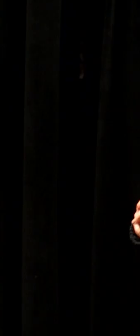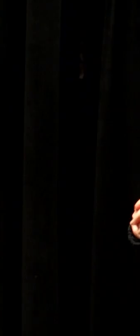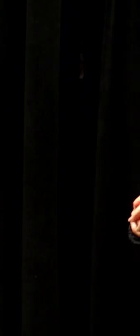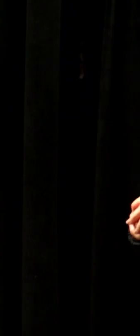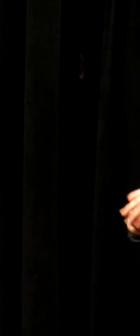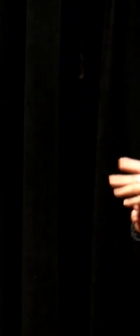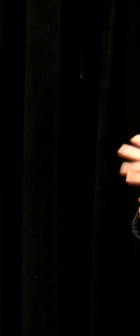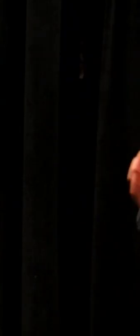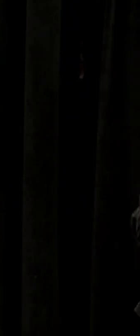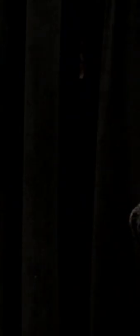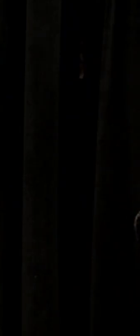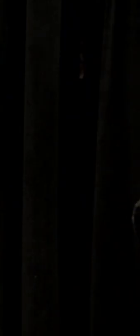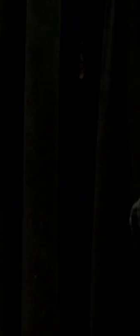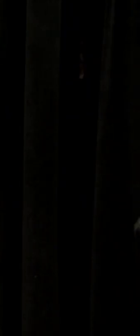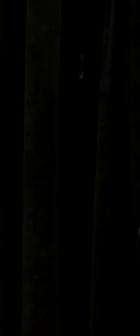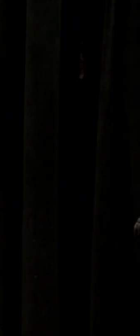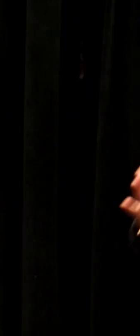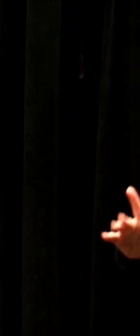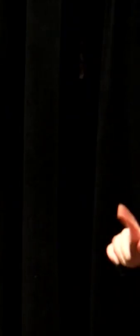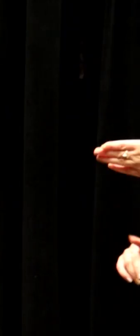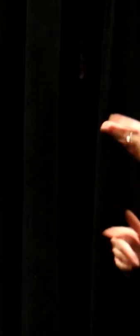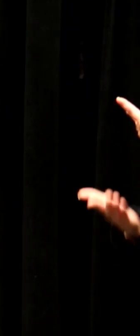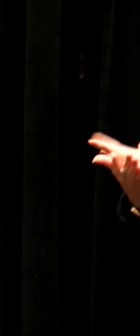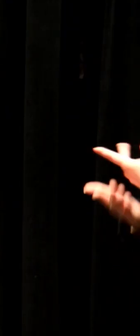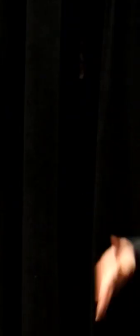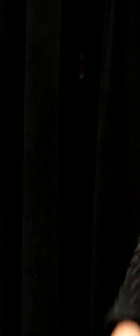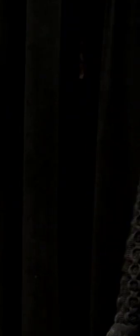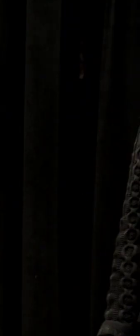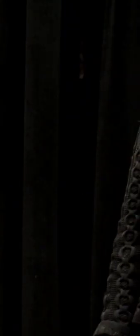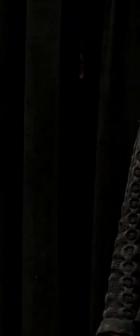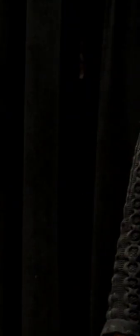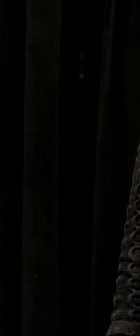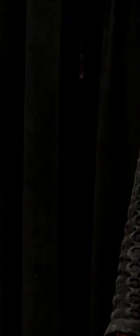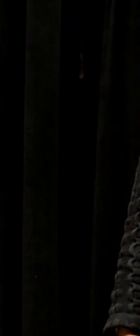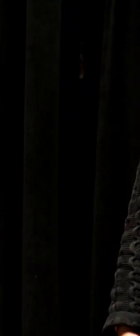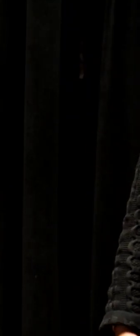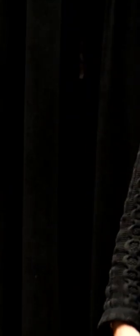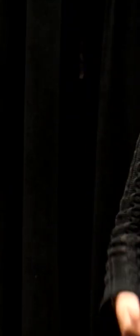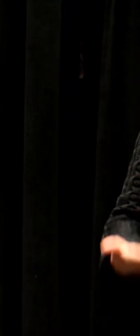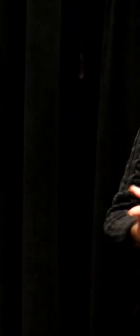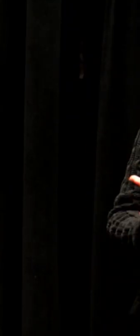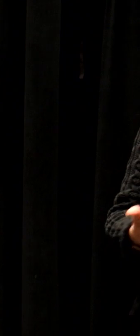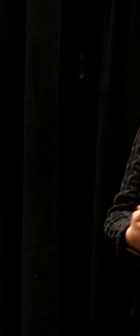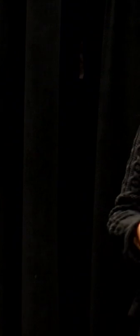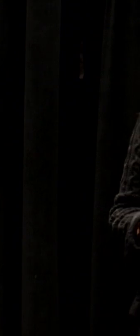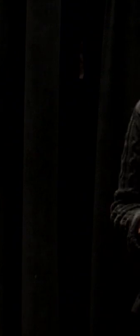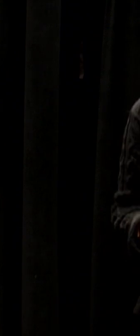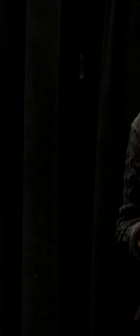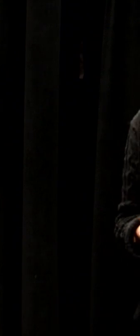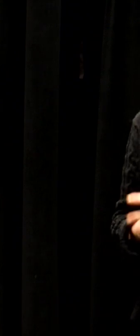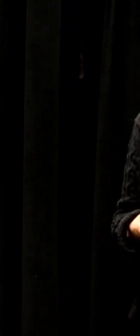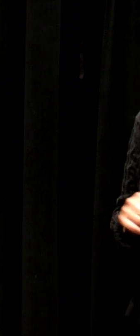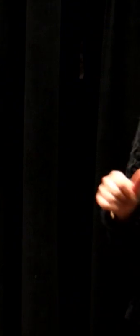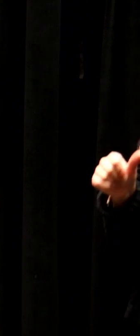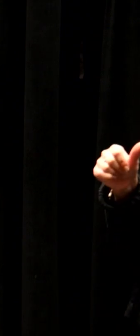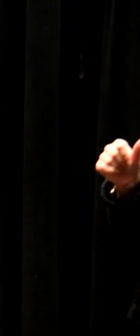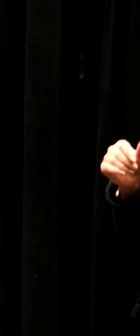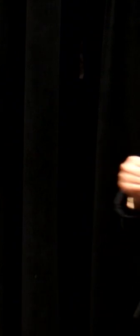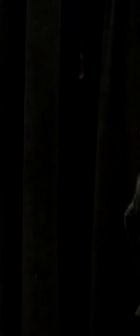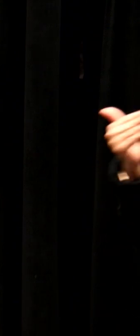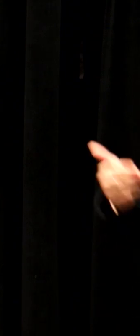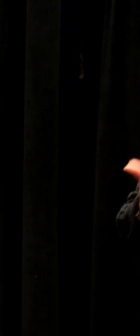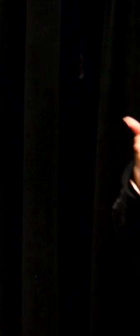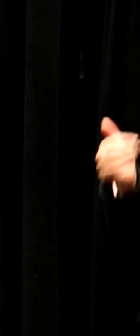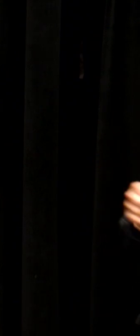from undergrad, and I was like, wow, you're a baby. But He held his own. He proved